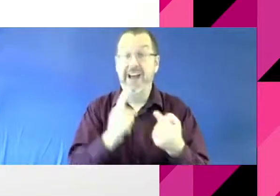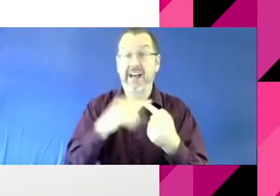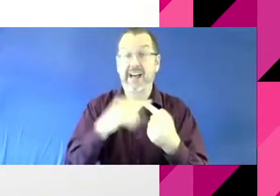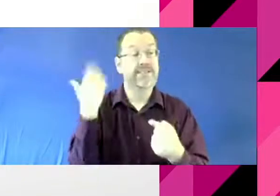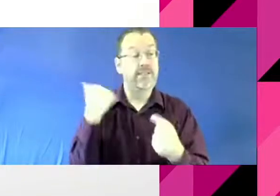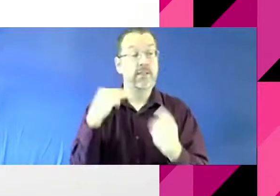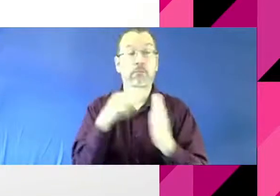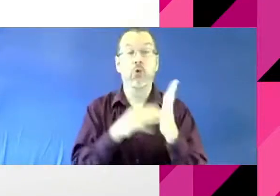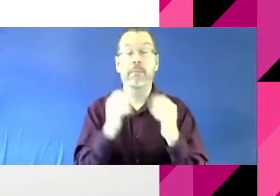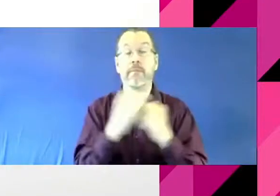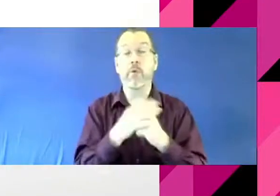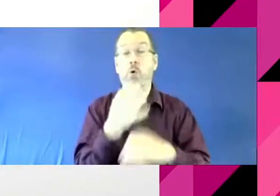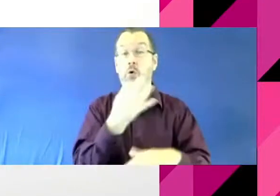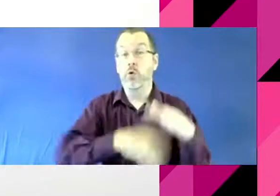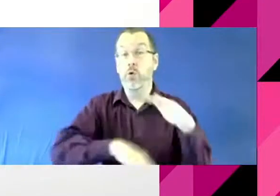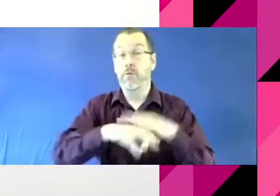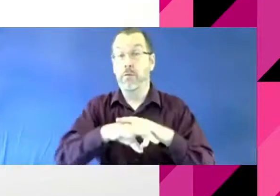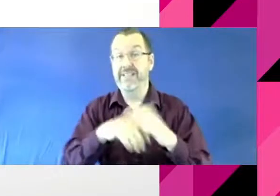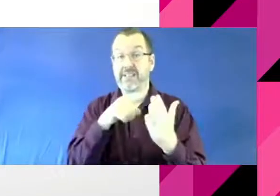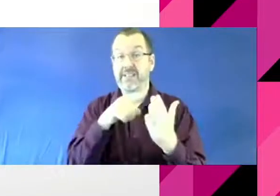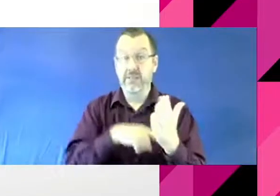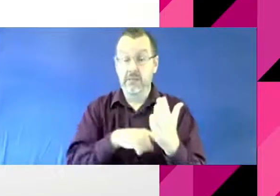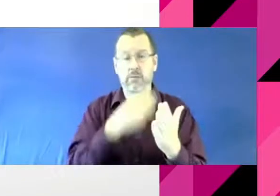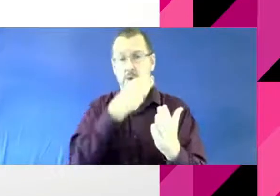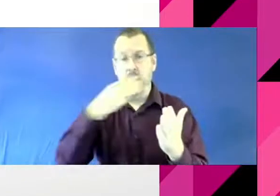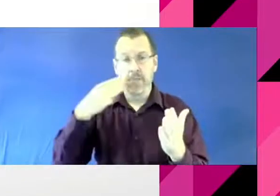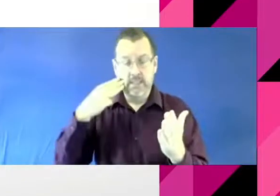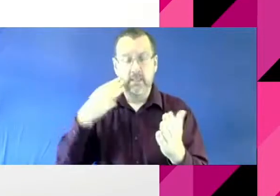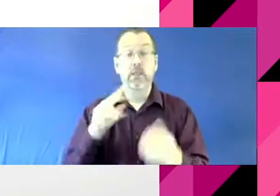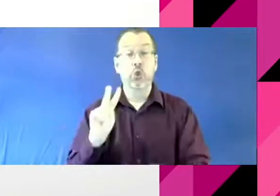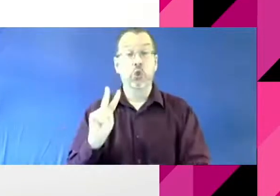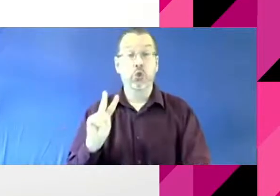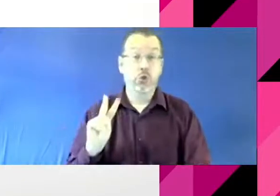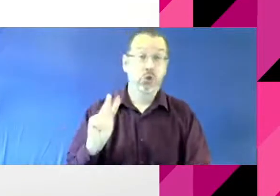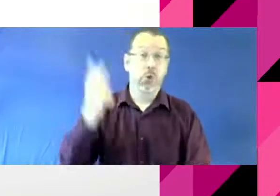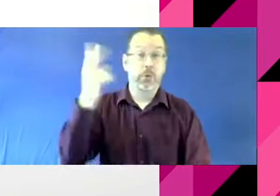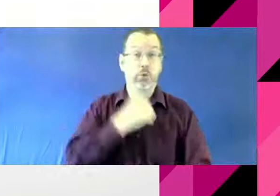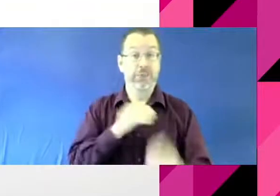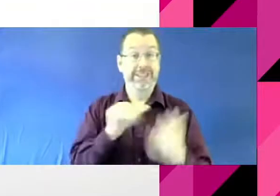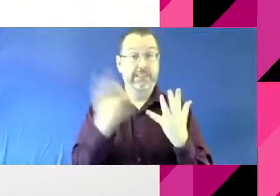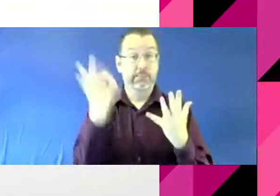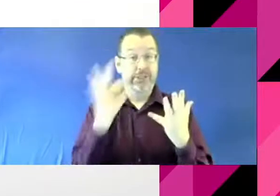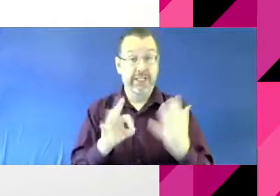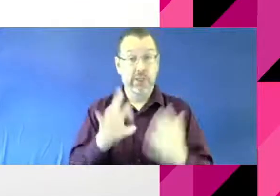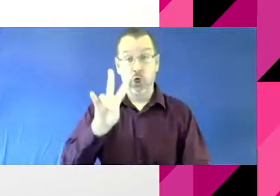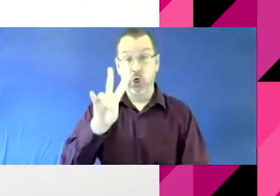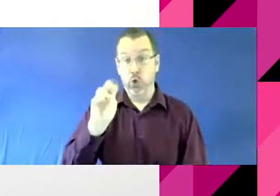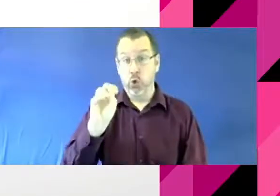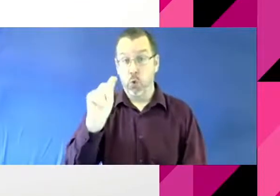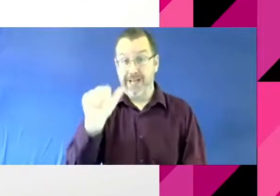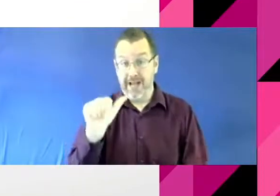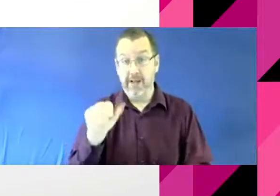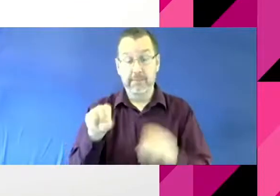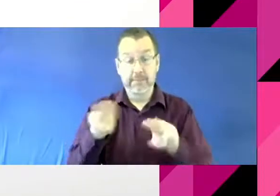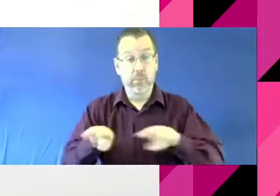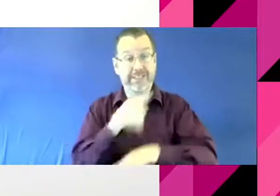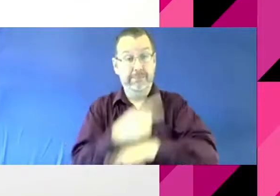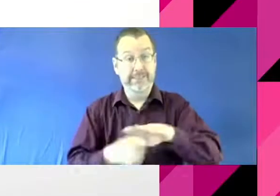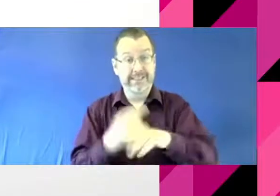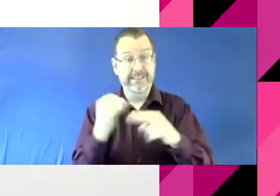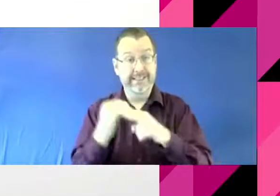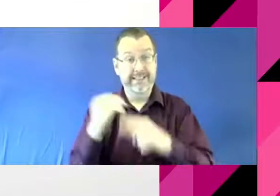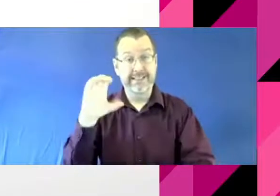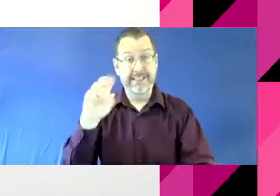government, like the planned doubling of the 6% in the public service employment target for people with disability